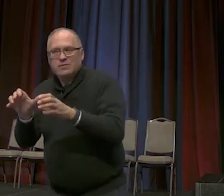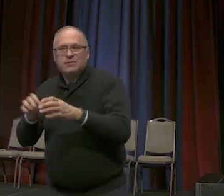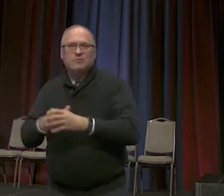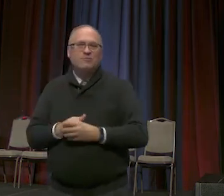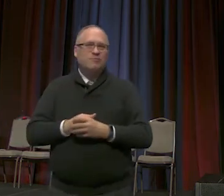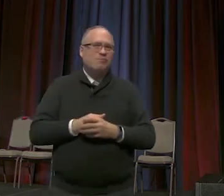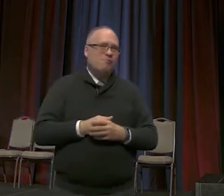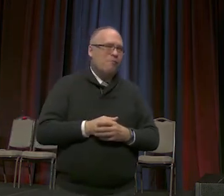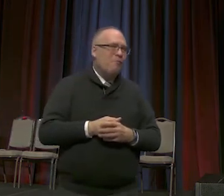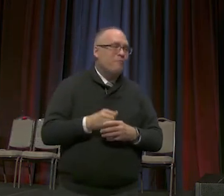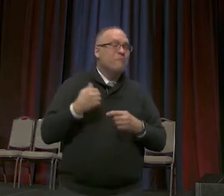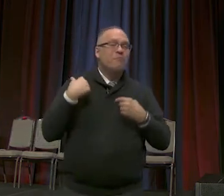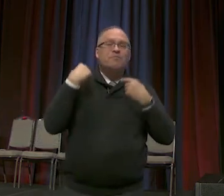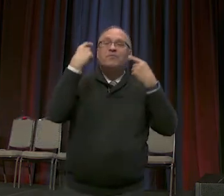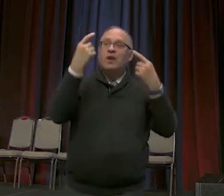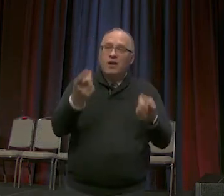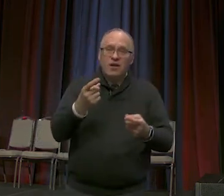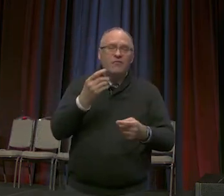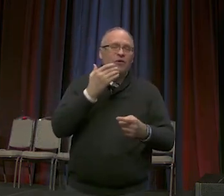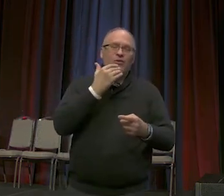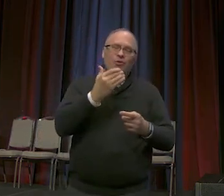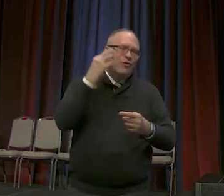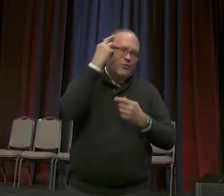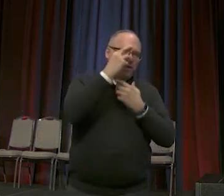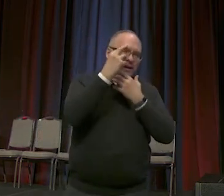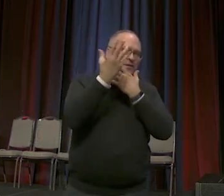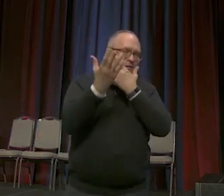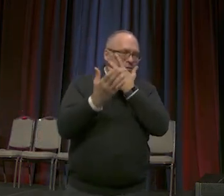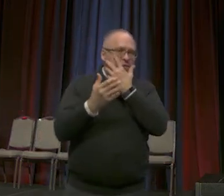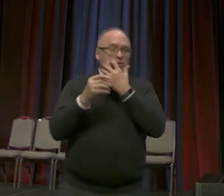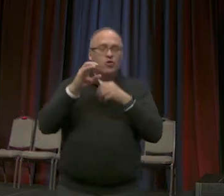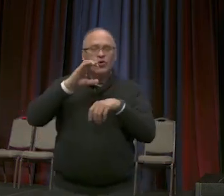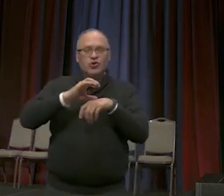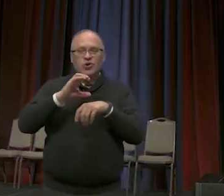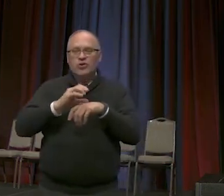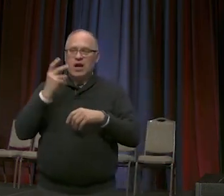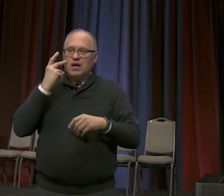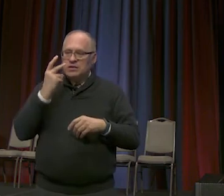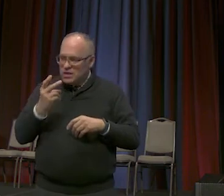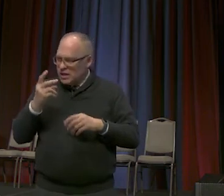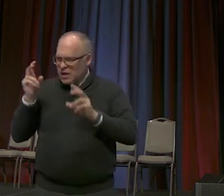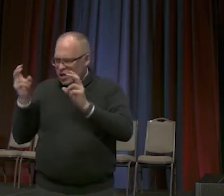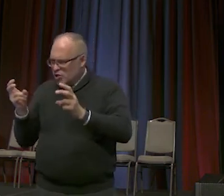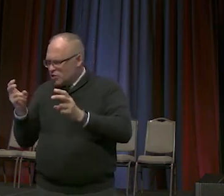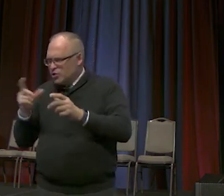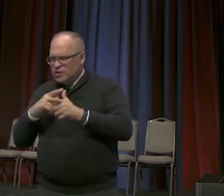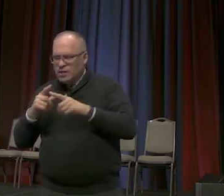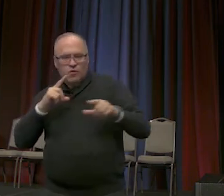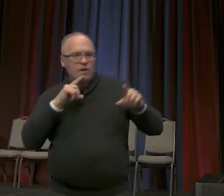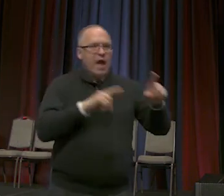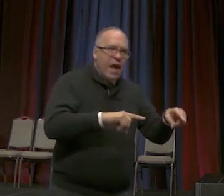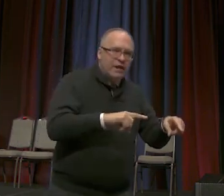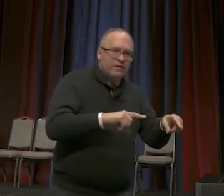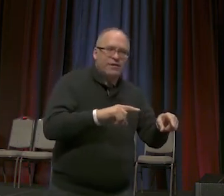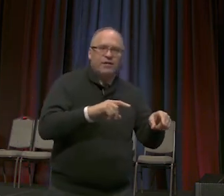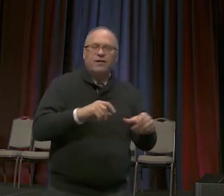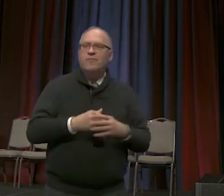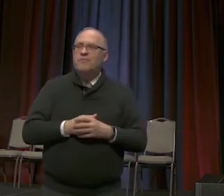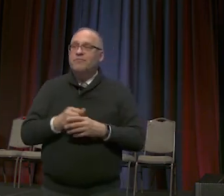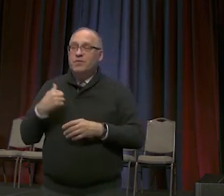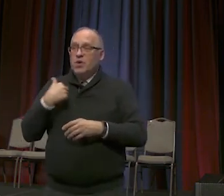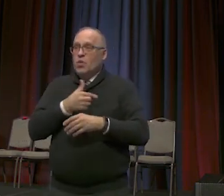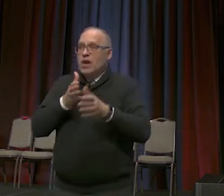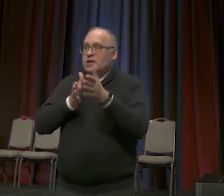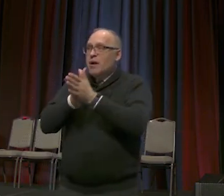years, for all kinds of good reasons, the church has seen issues and reacted to them in one way or another. We United